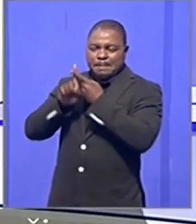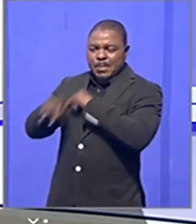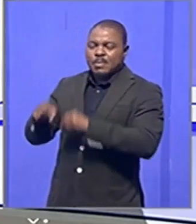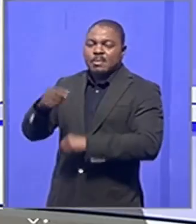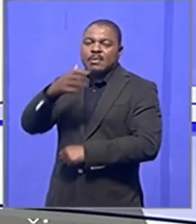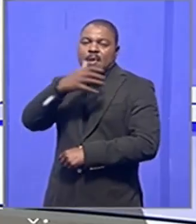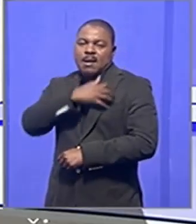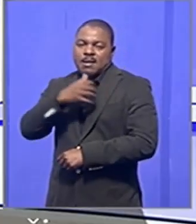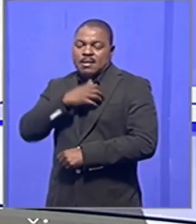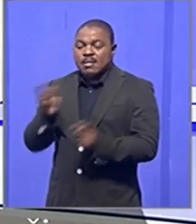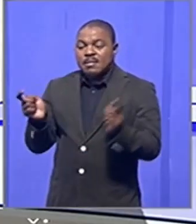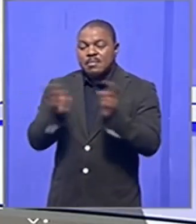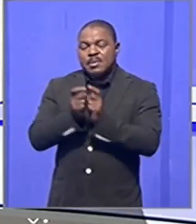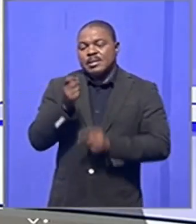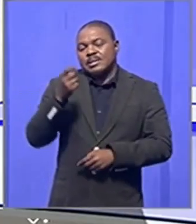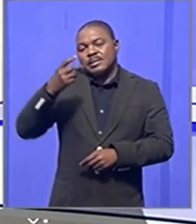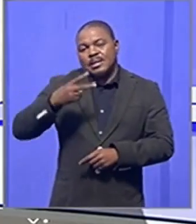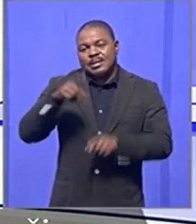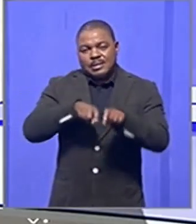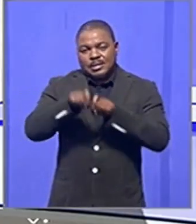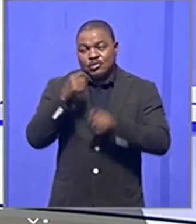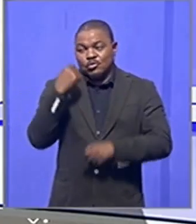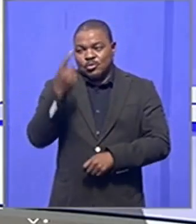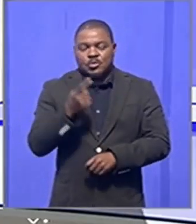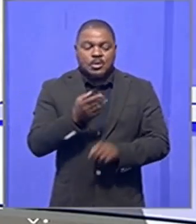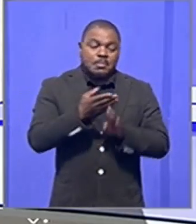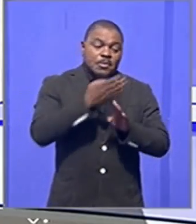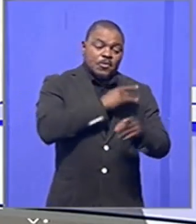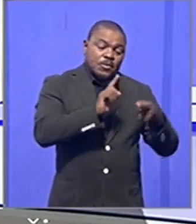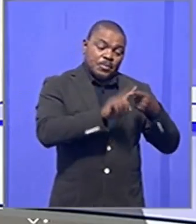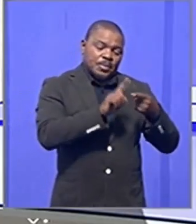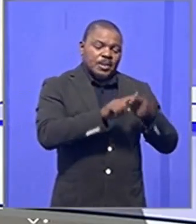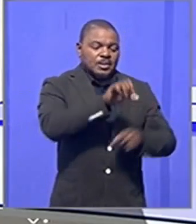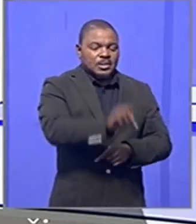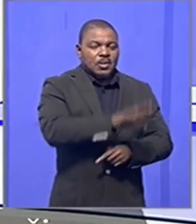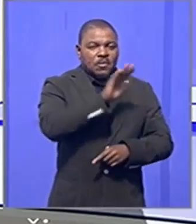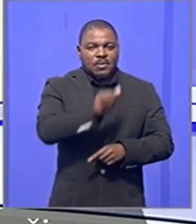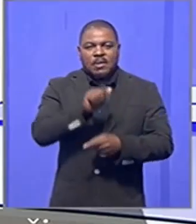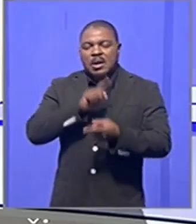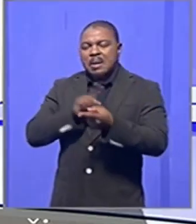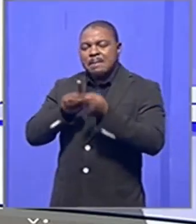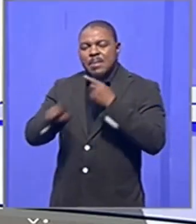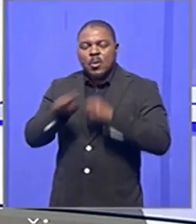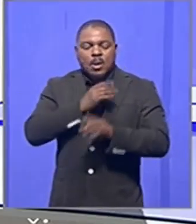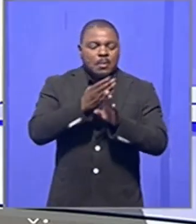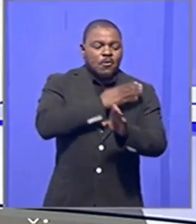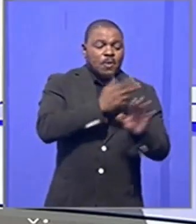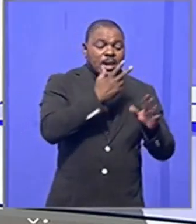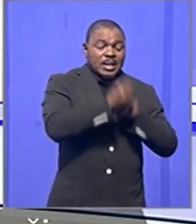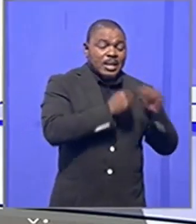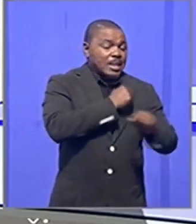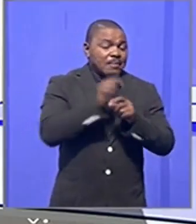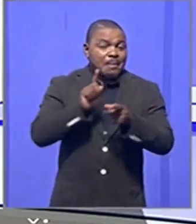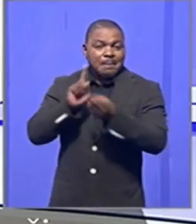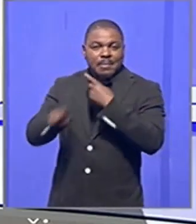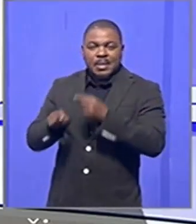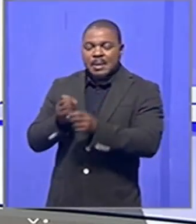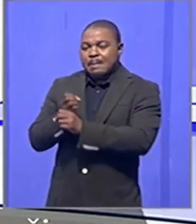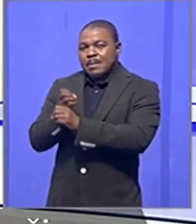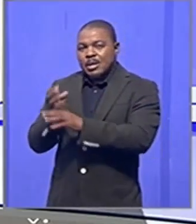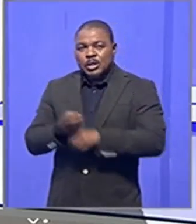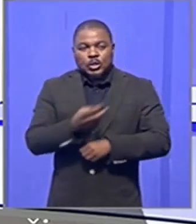ya bobedi ya teko go sasa. Papadi ya mathomo Afrika Borwa e feditše lenyora la mengwaga e seswai ka go fenya Ireland ka